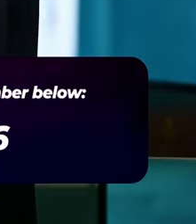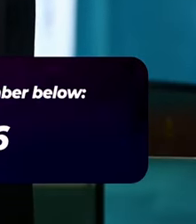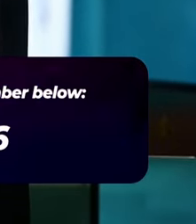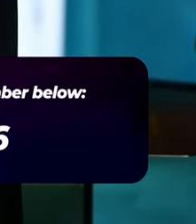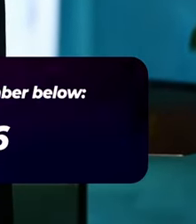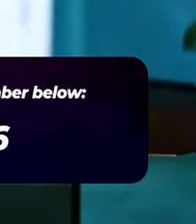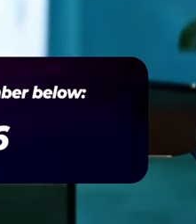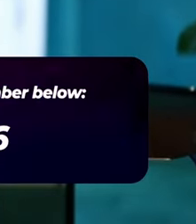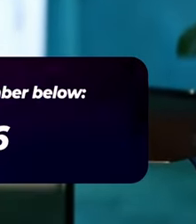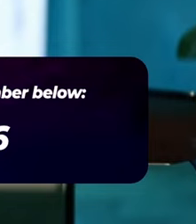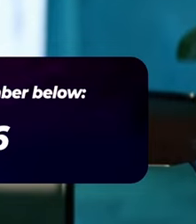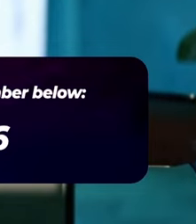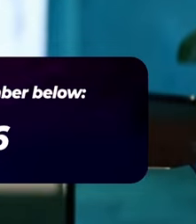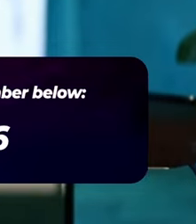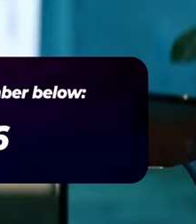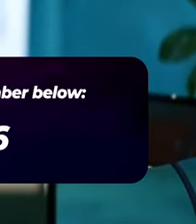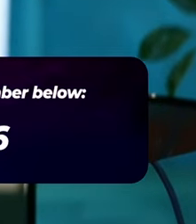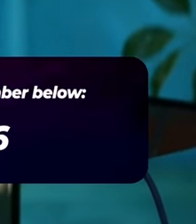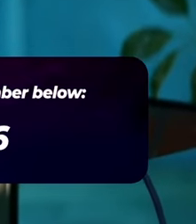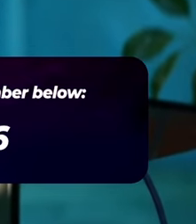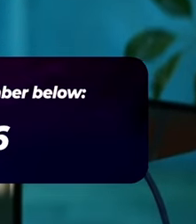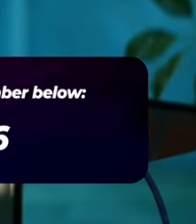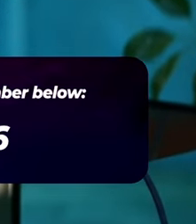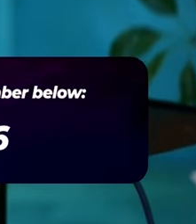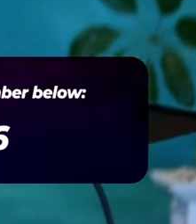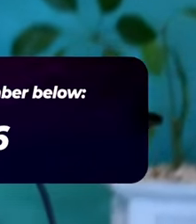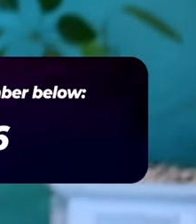It is well. Just the first stanza.